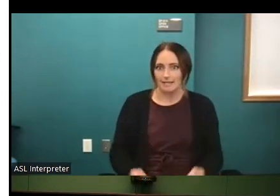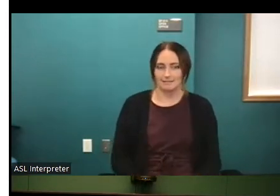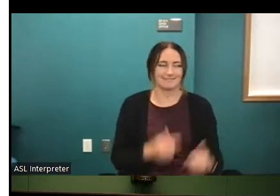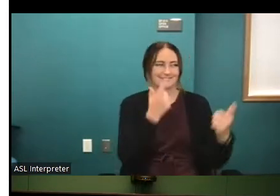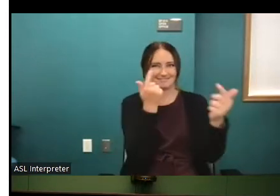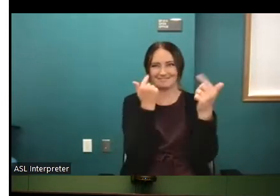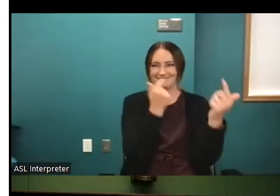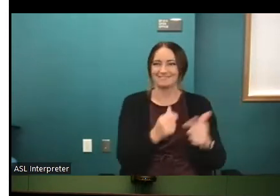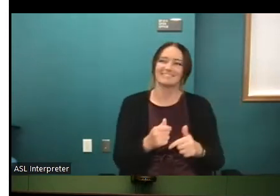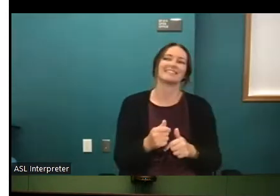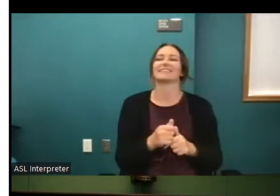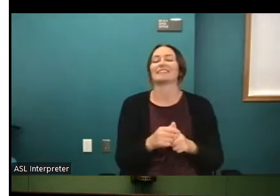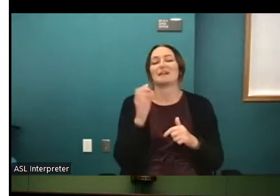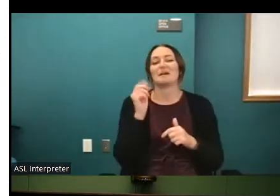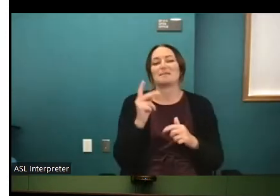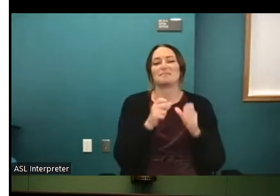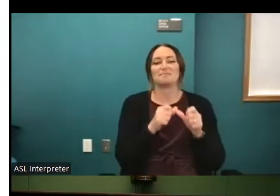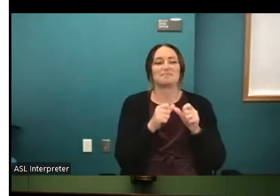Okay, moving on. So,